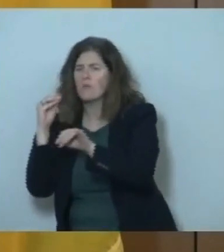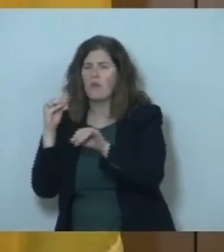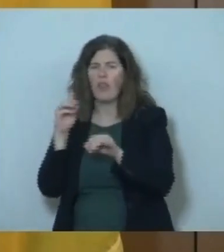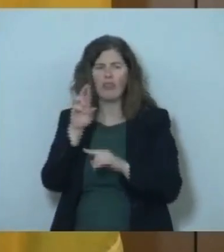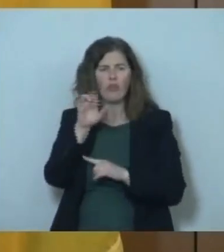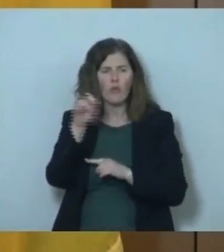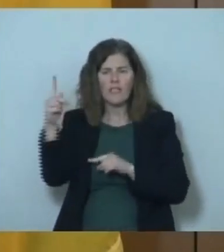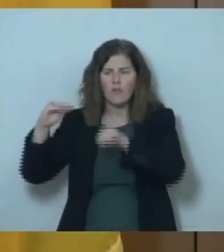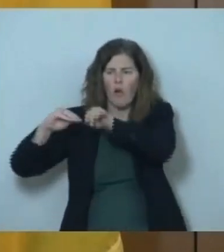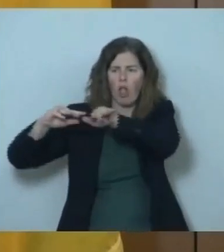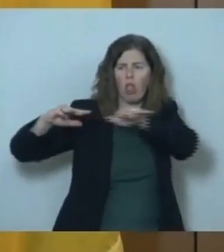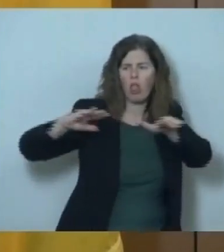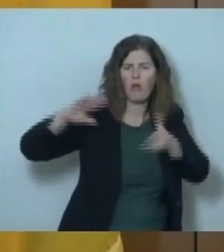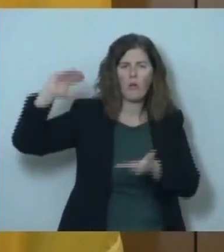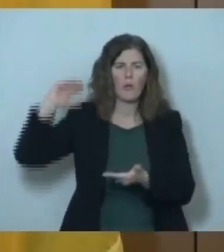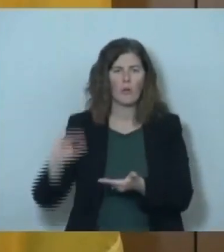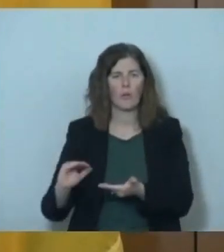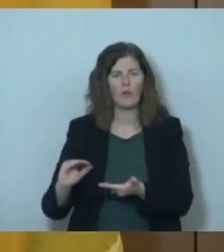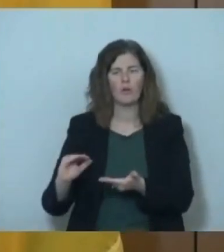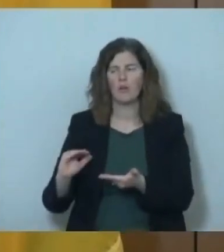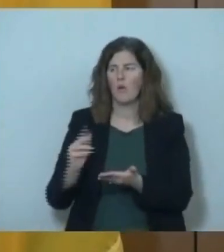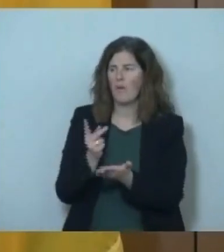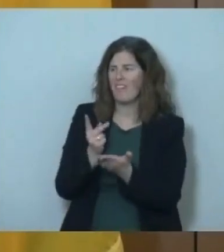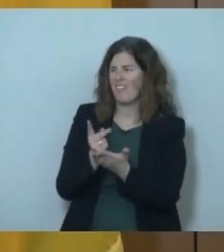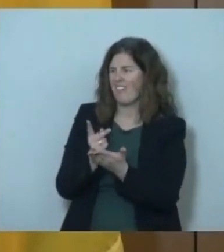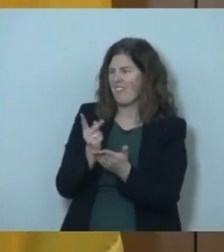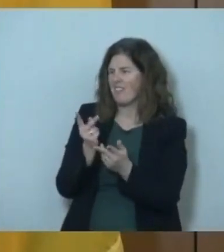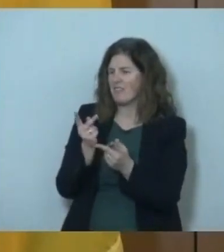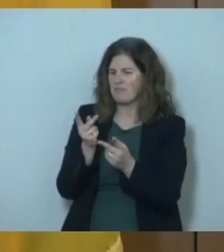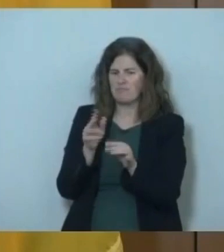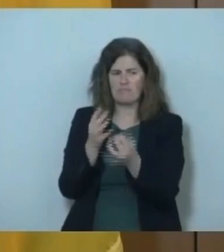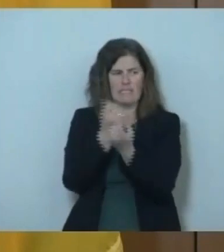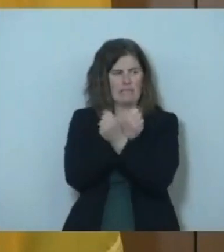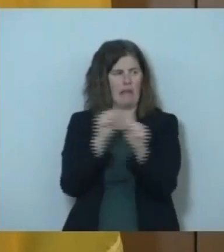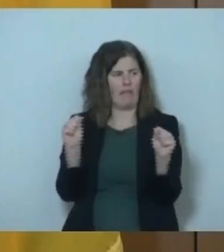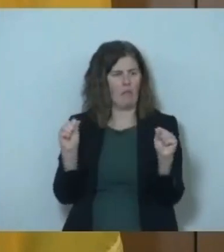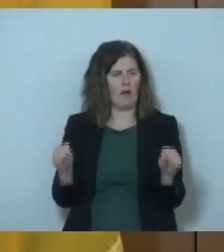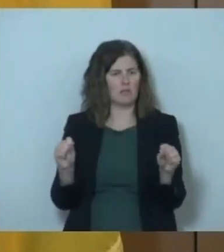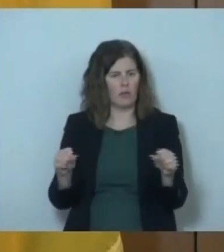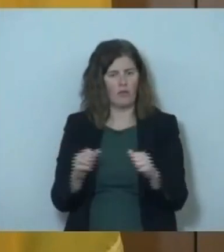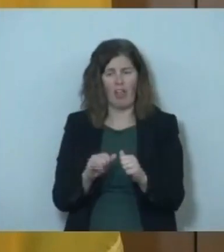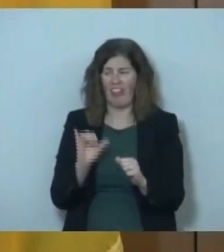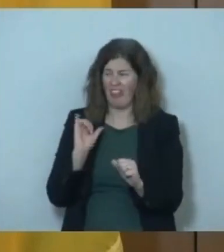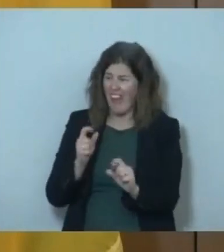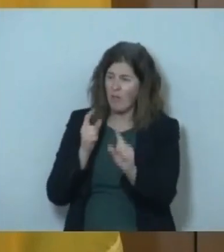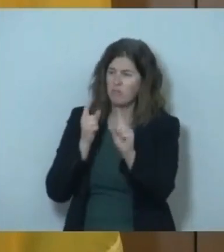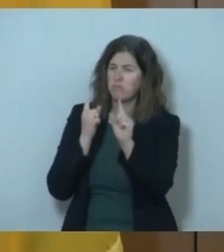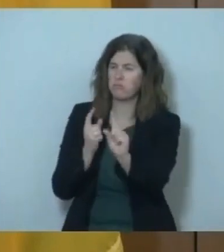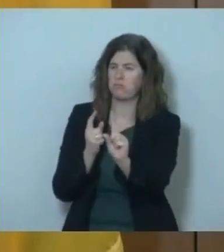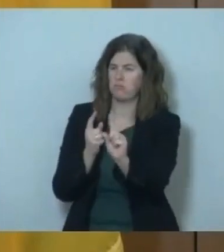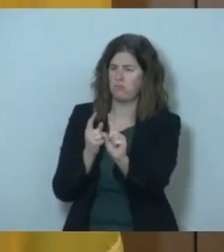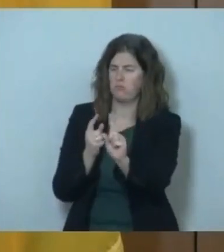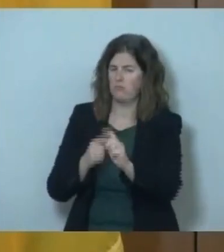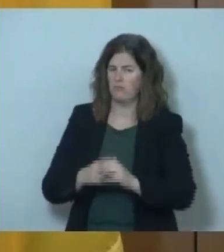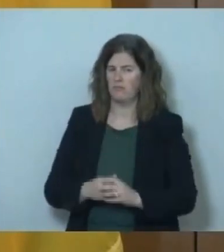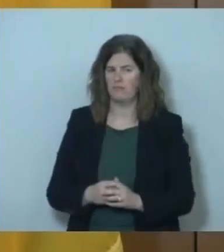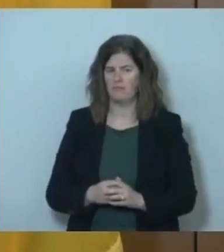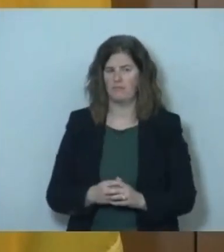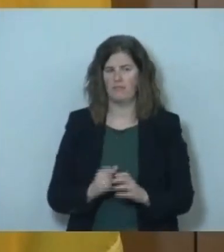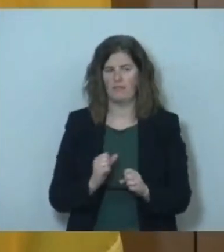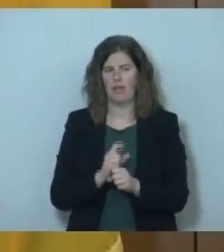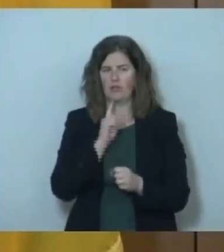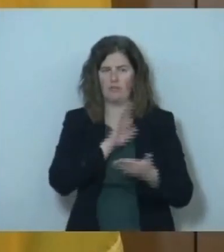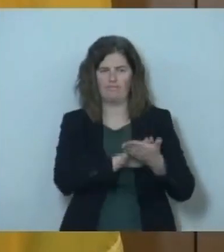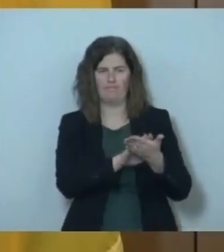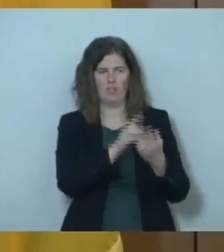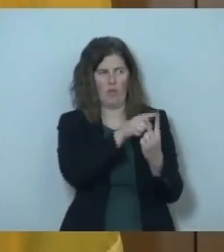of transmission, and we keep people as safe as possible. That's the goal here. I just wanted to make sure that I did